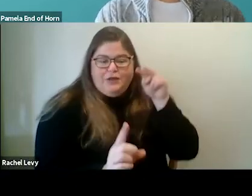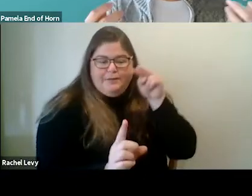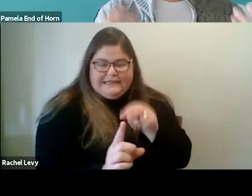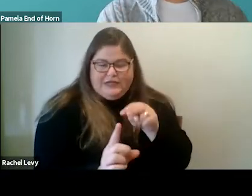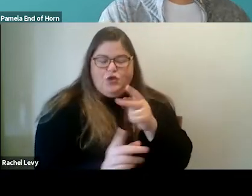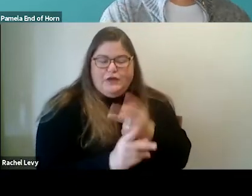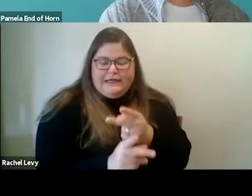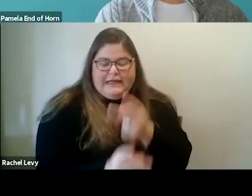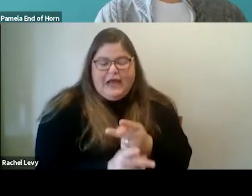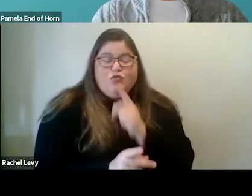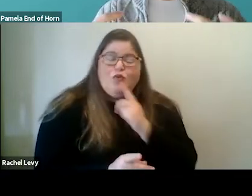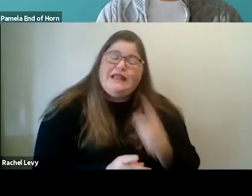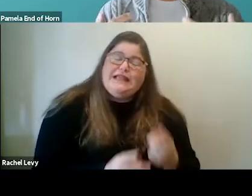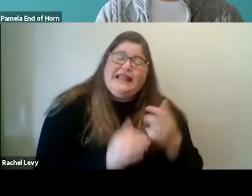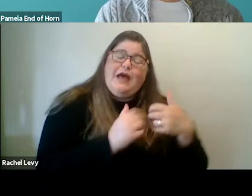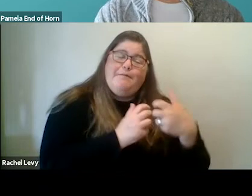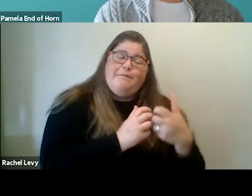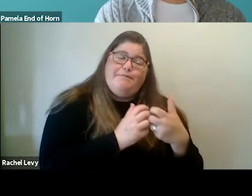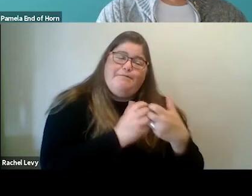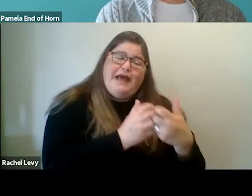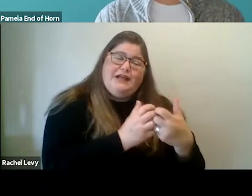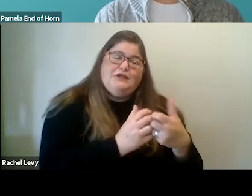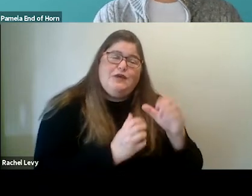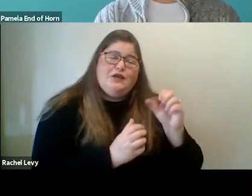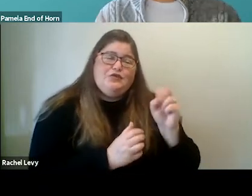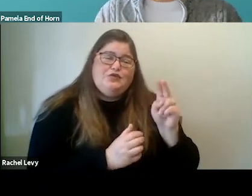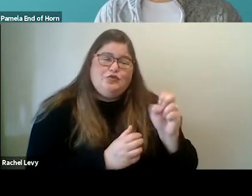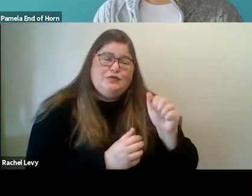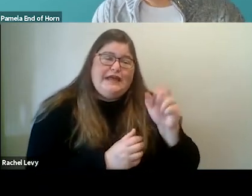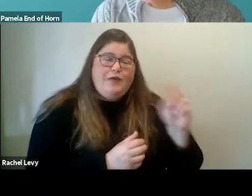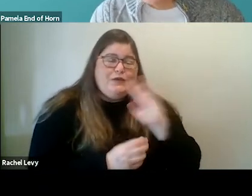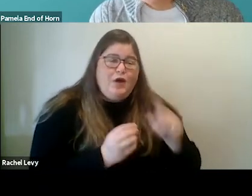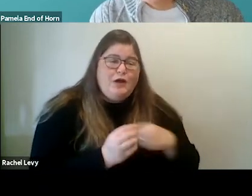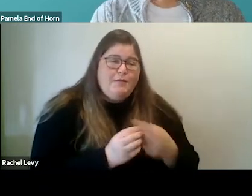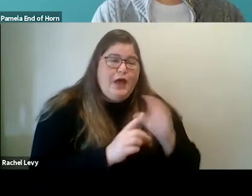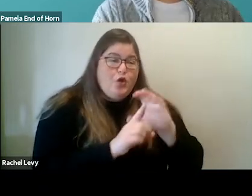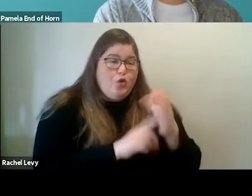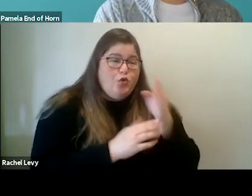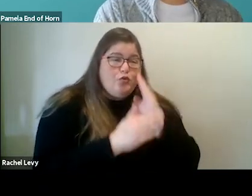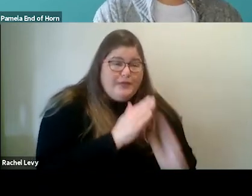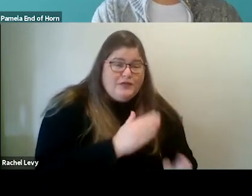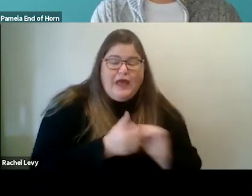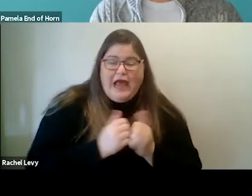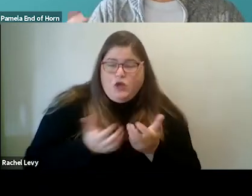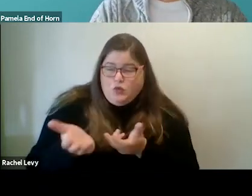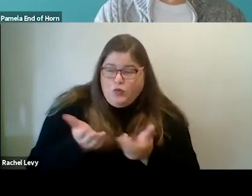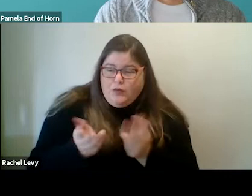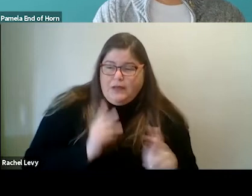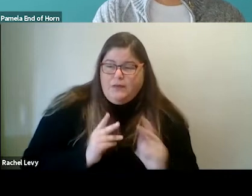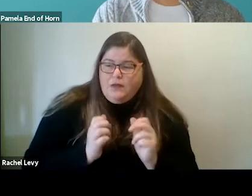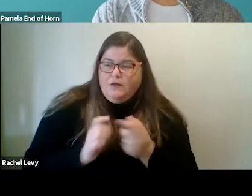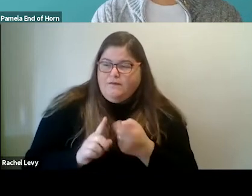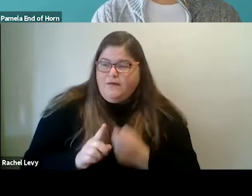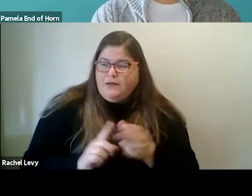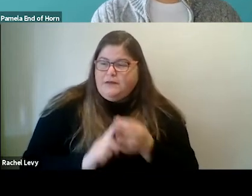to culture, cultural humility, and how do you work with patients who are from specialized populations, special populations, such